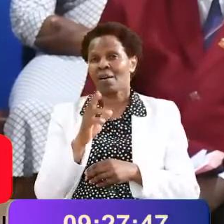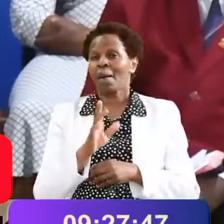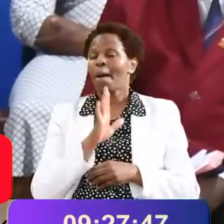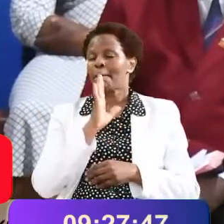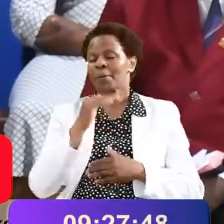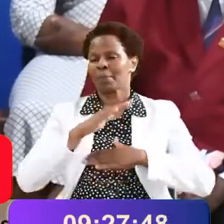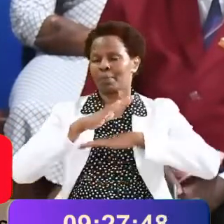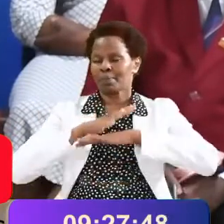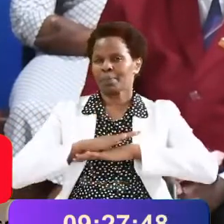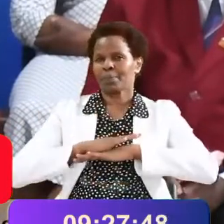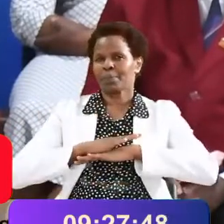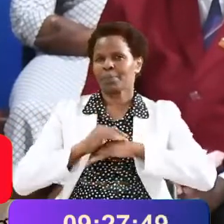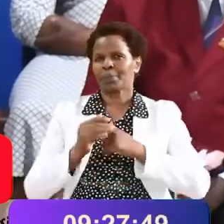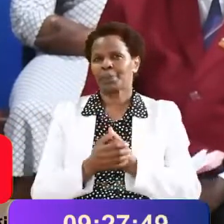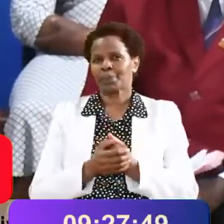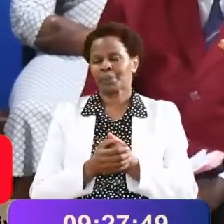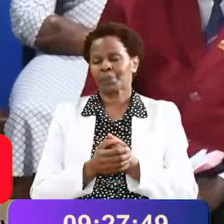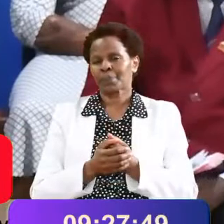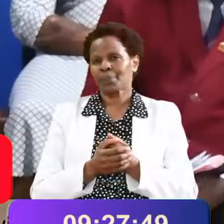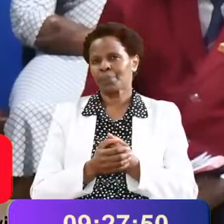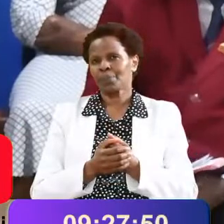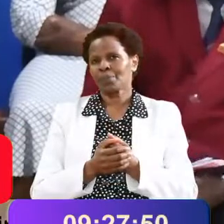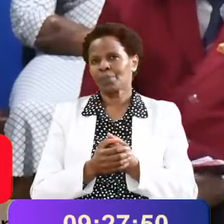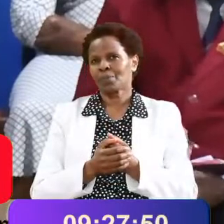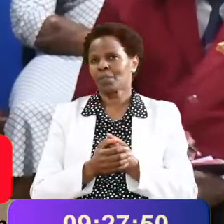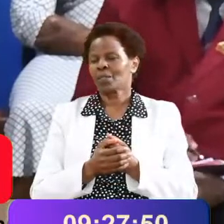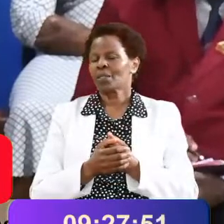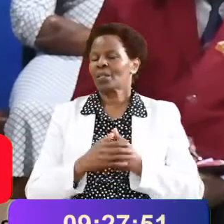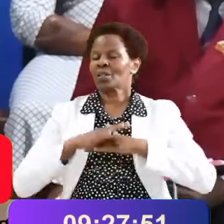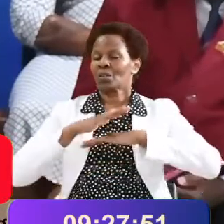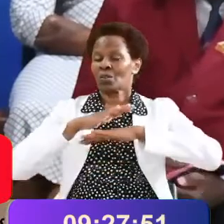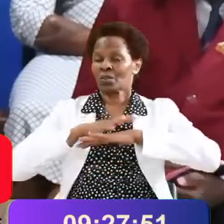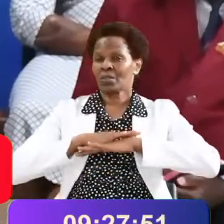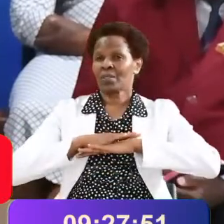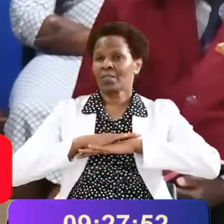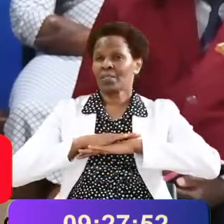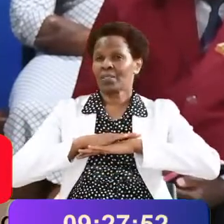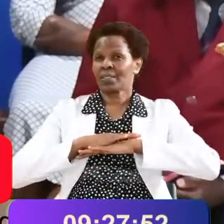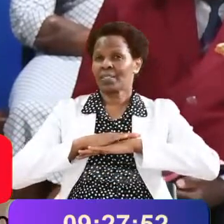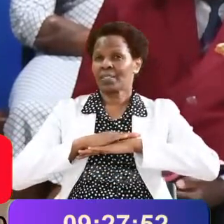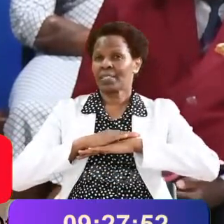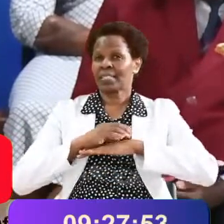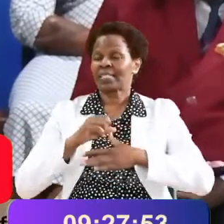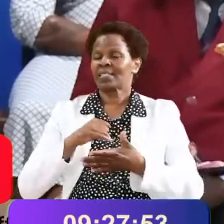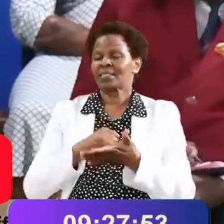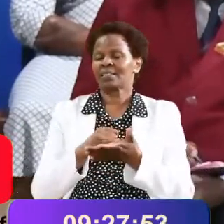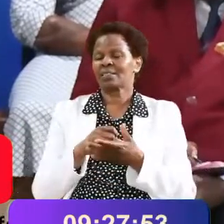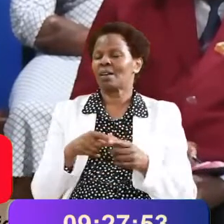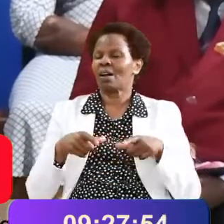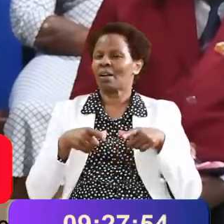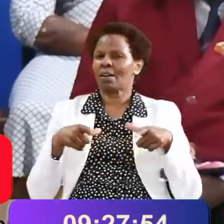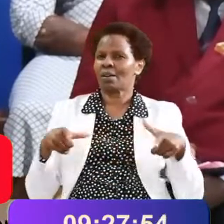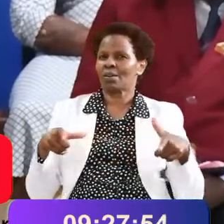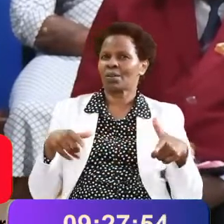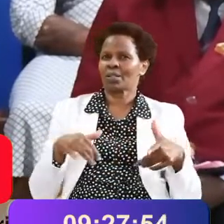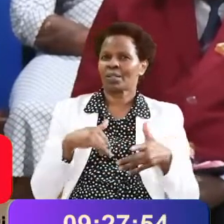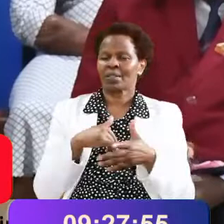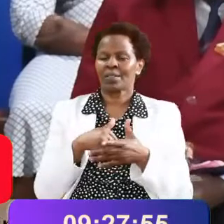Number two about contentment is that contentment is a learned disposition. Just as